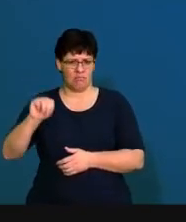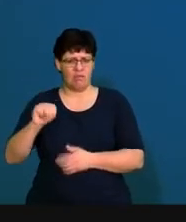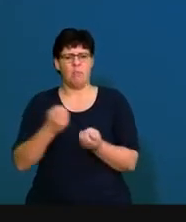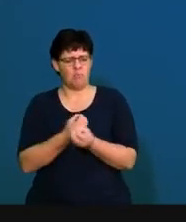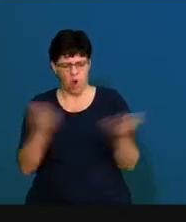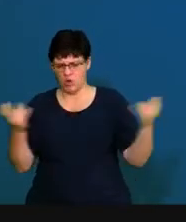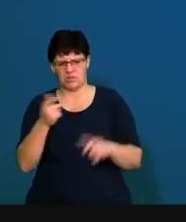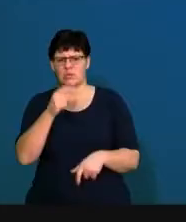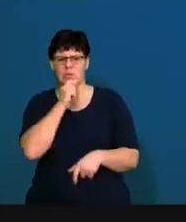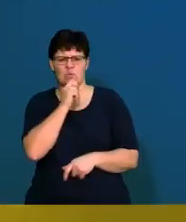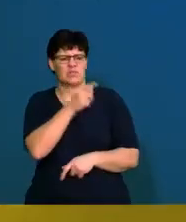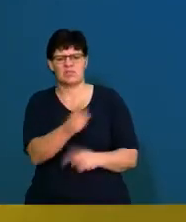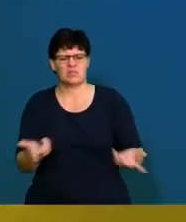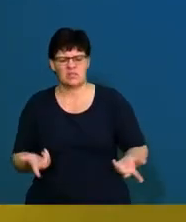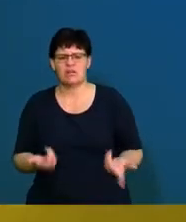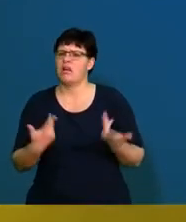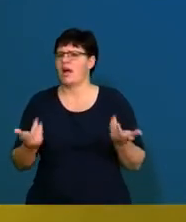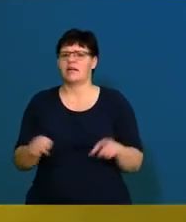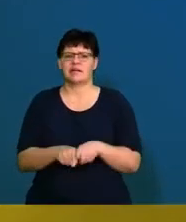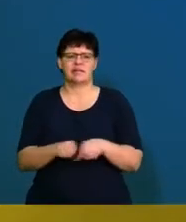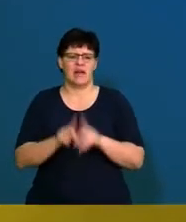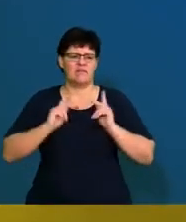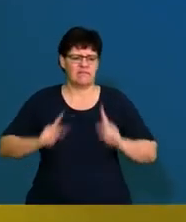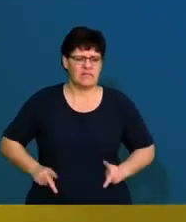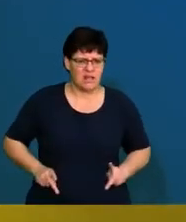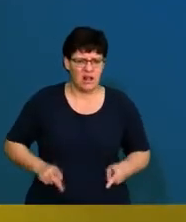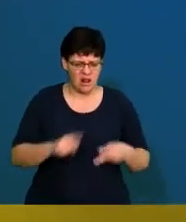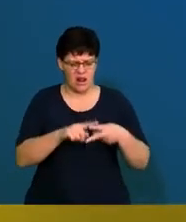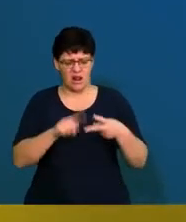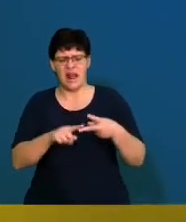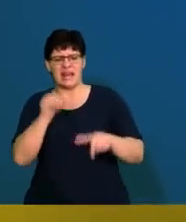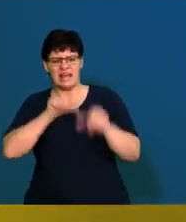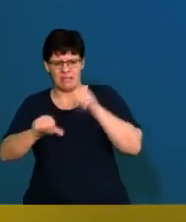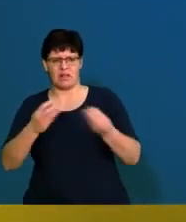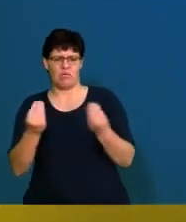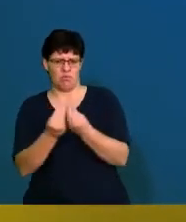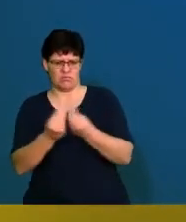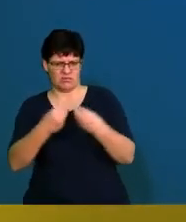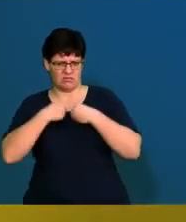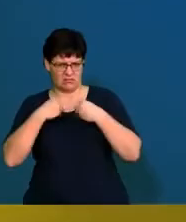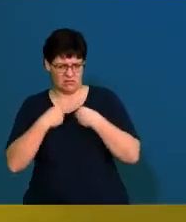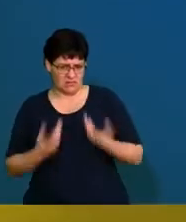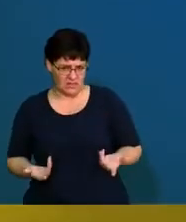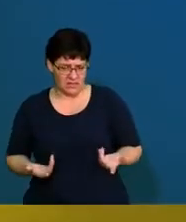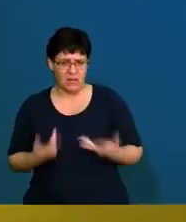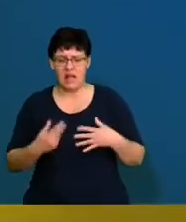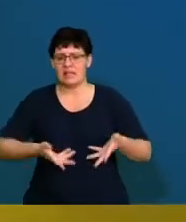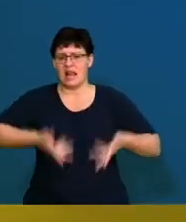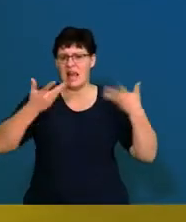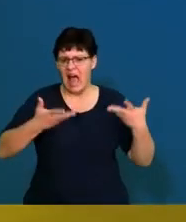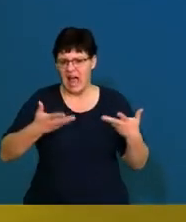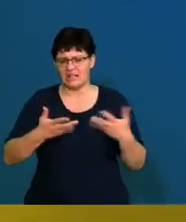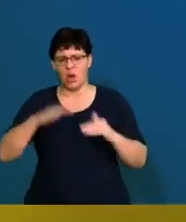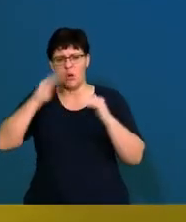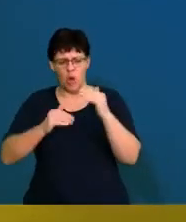in everyday life. You think of it in terms of the physical as well as the chemical properties of aluminium. It's light,